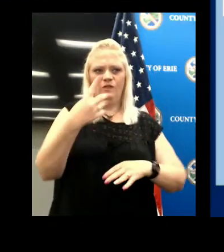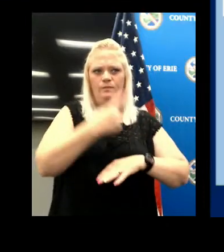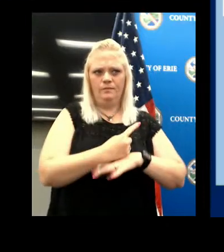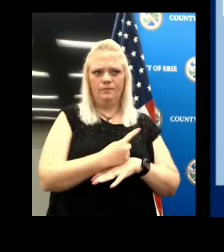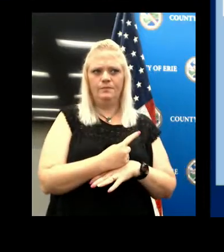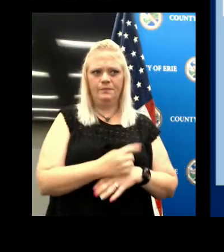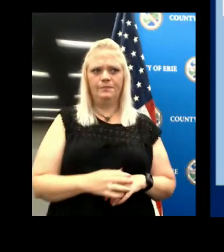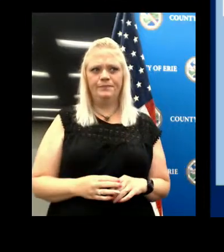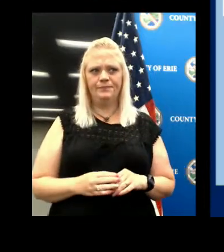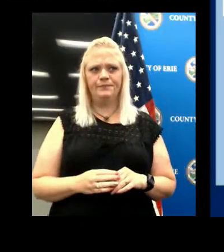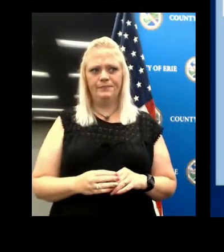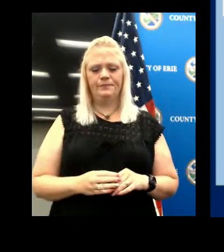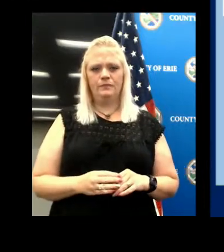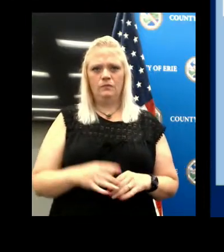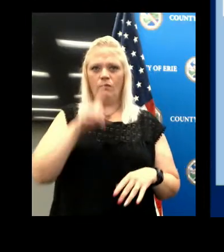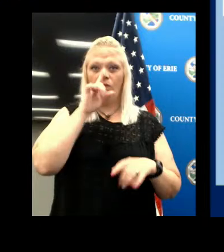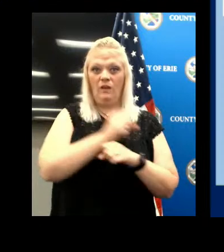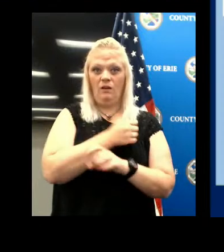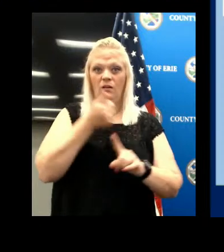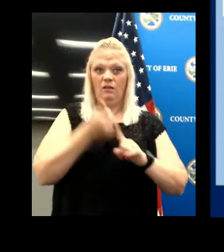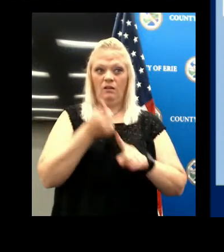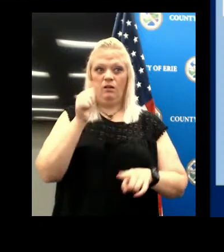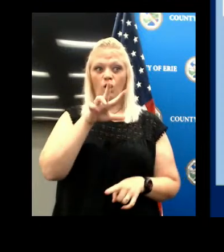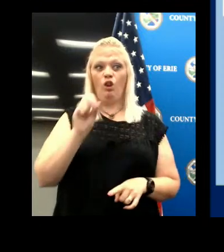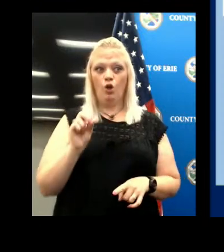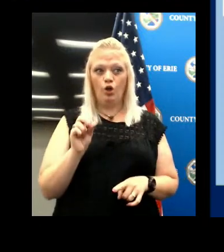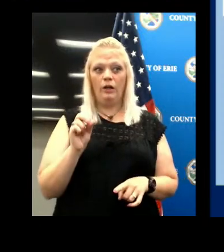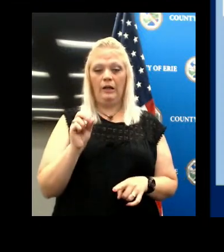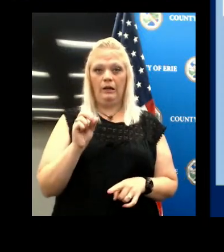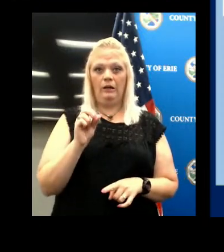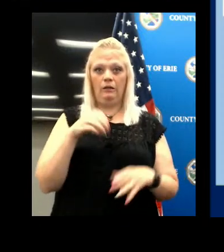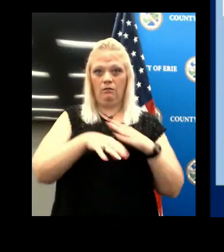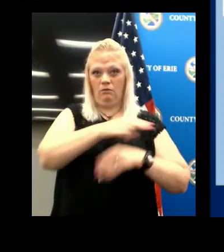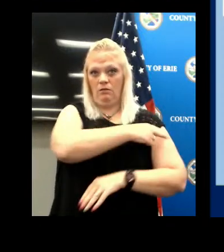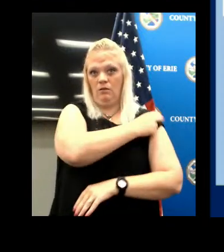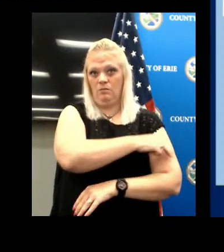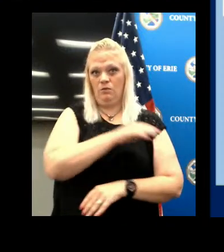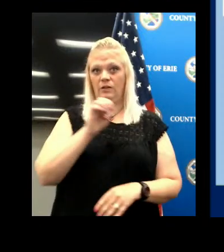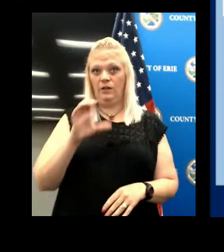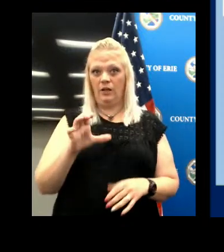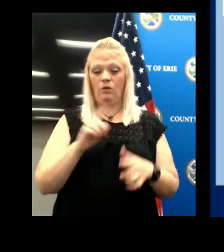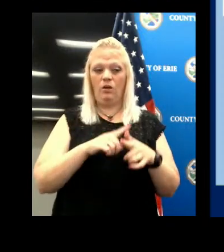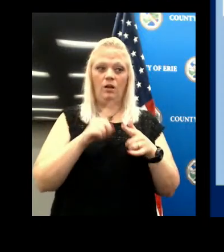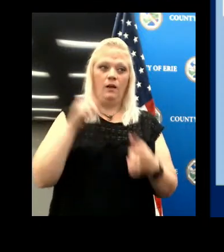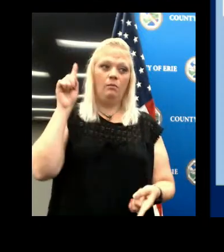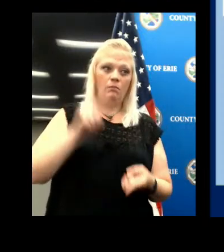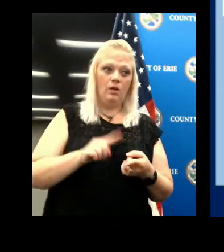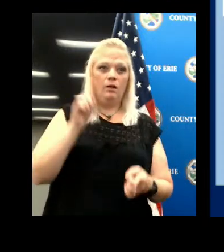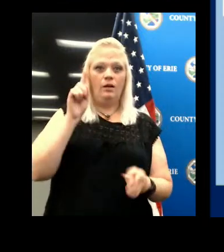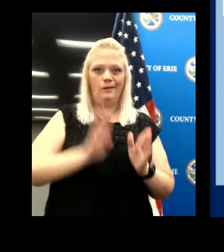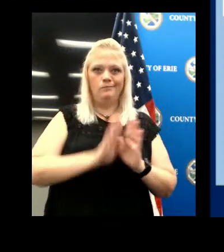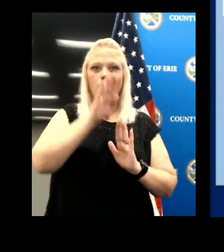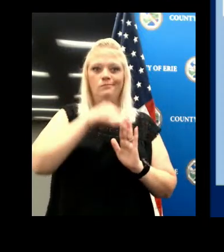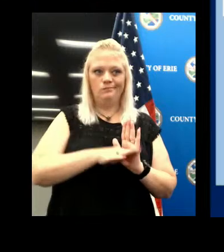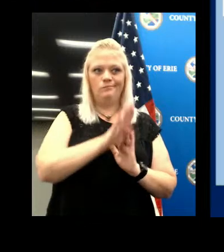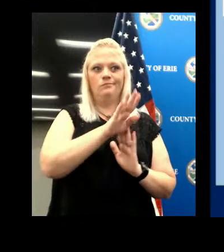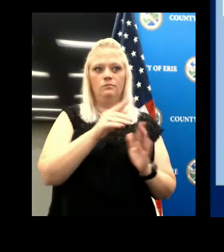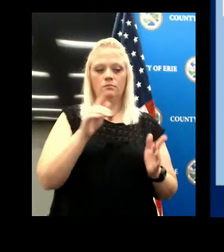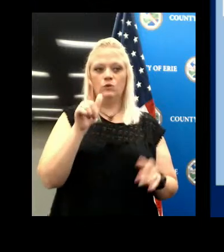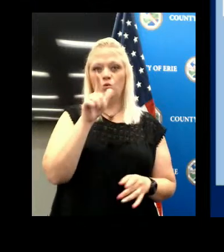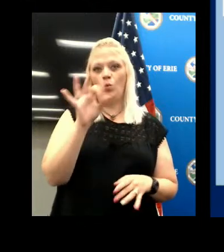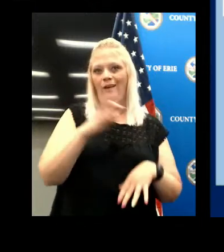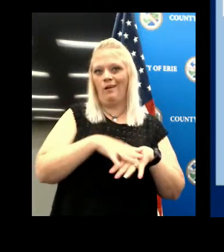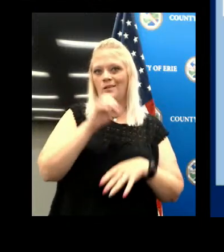days where we actually hit 30 hospitalized in Erie County, and then it dropped down, and now it's back up to 29 as of September